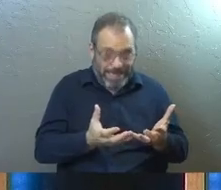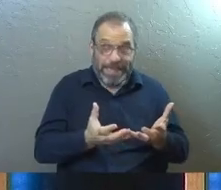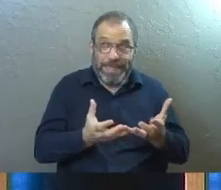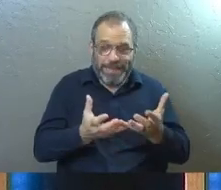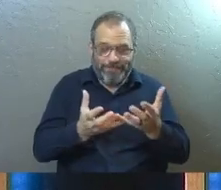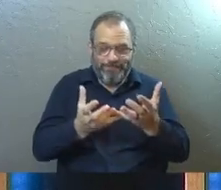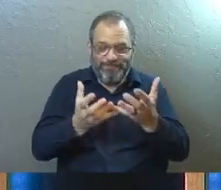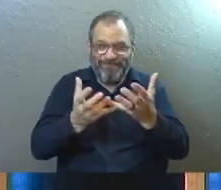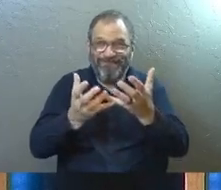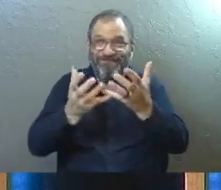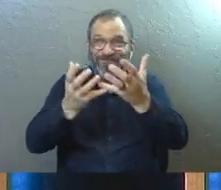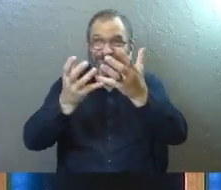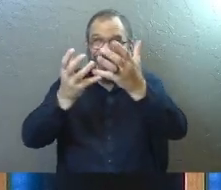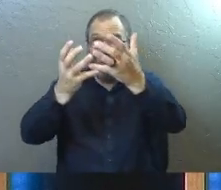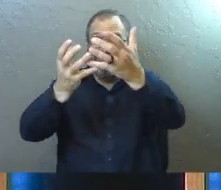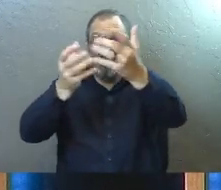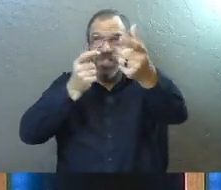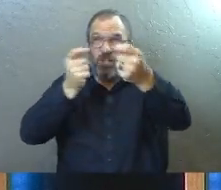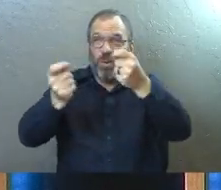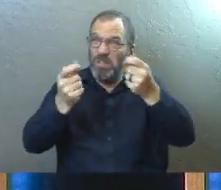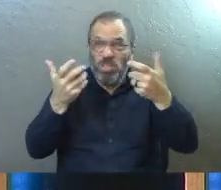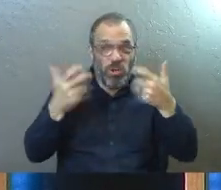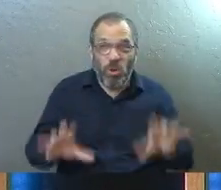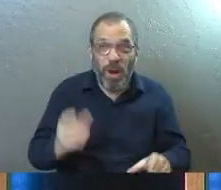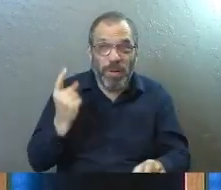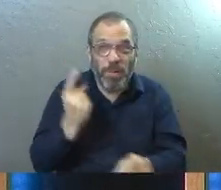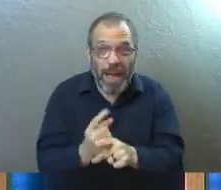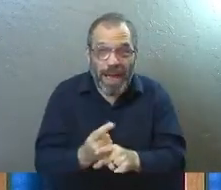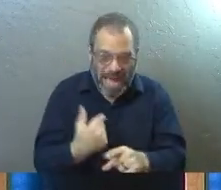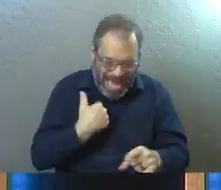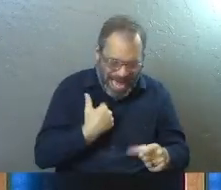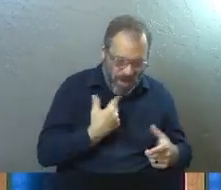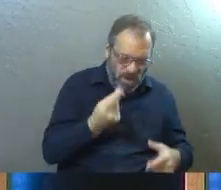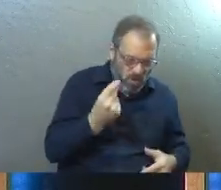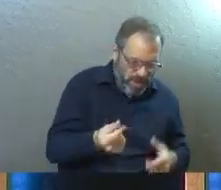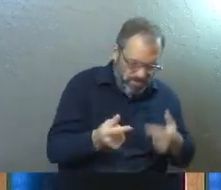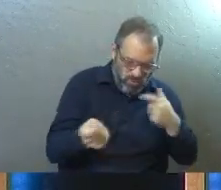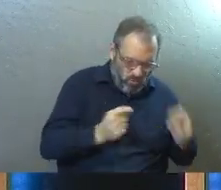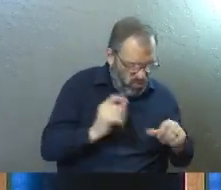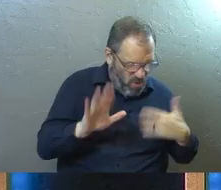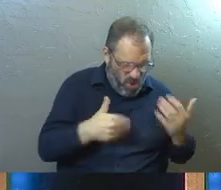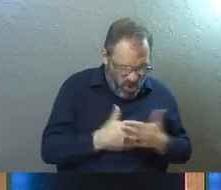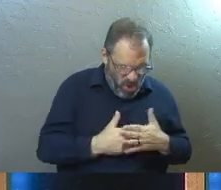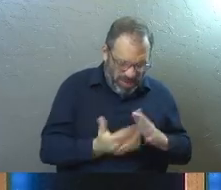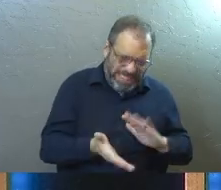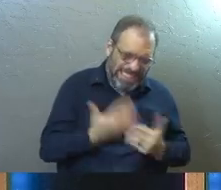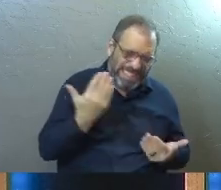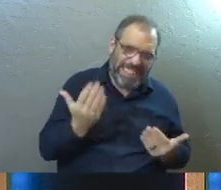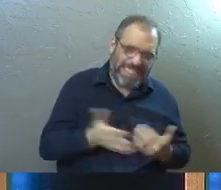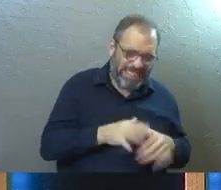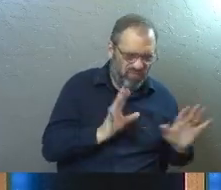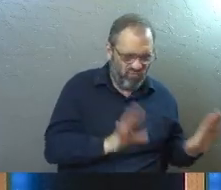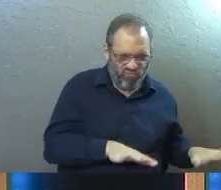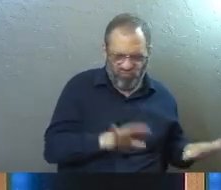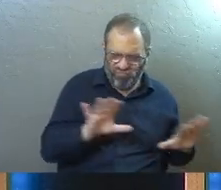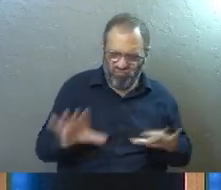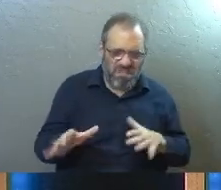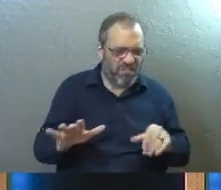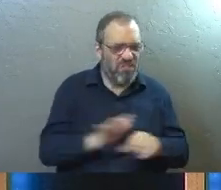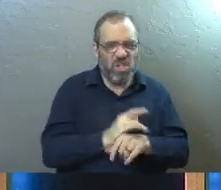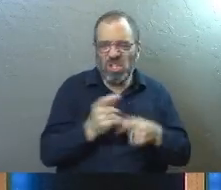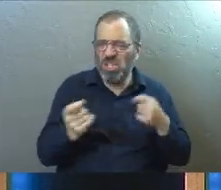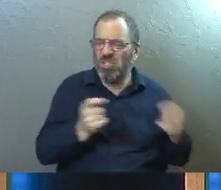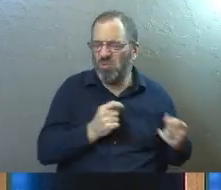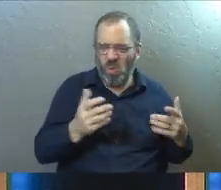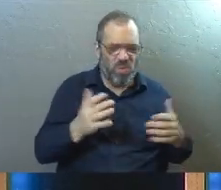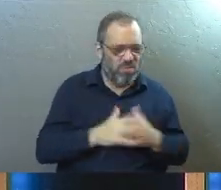control. And that's not how we like to work, right? As human beings, I want quick, I want easy, and I want total control